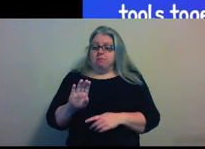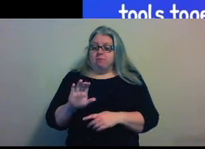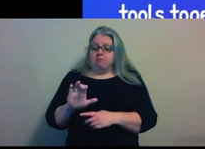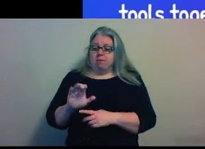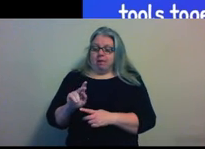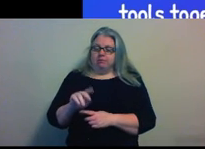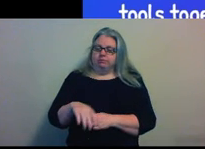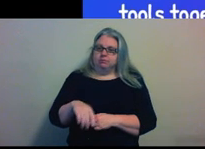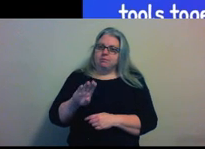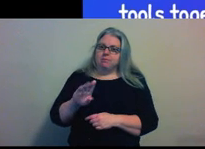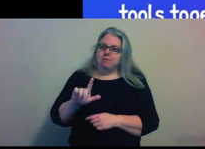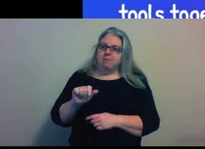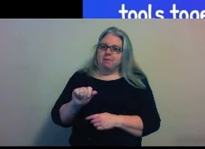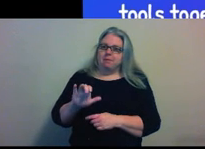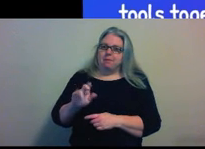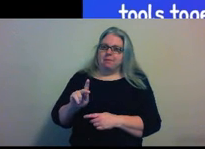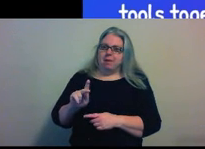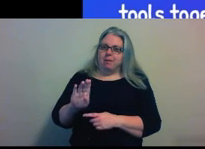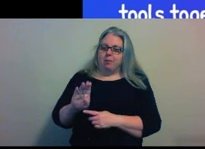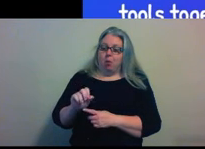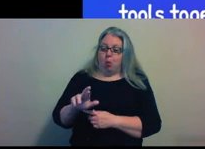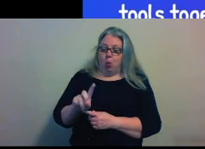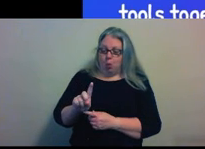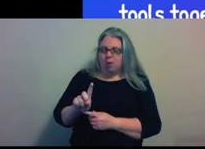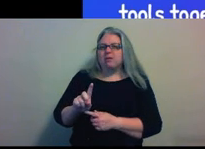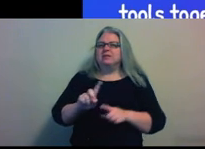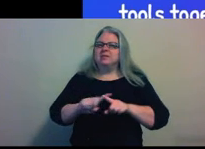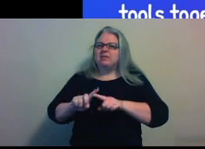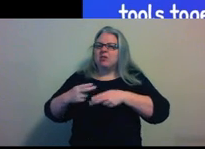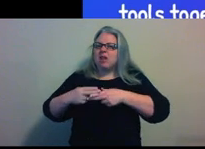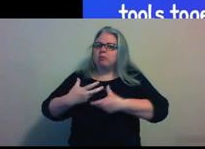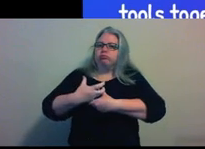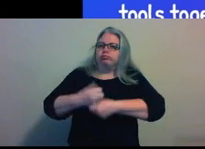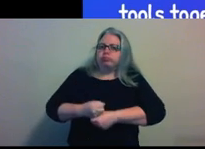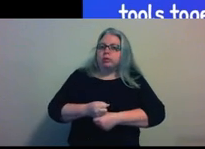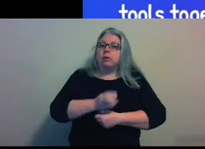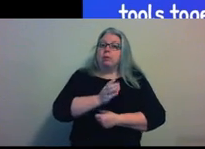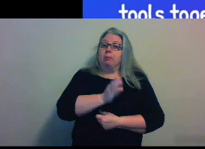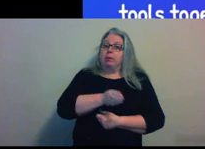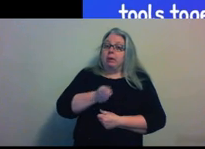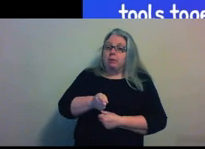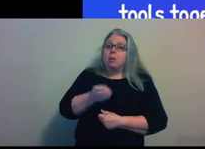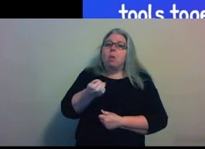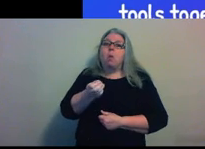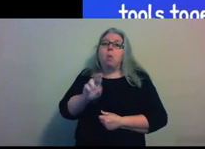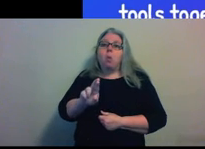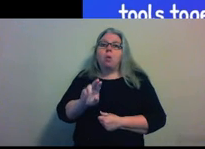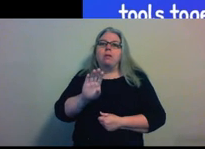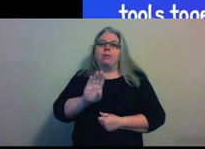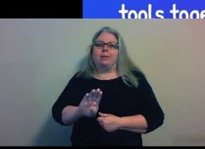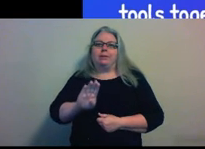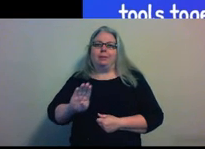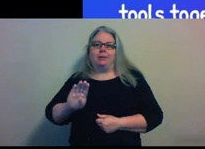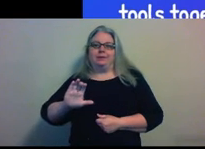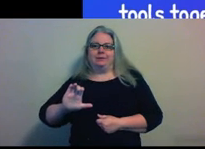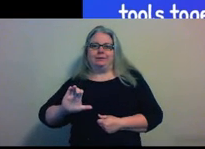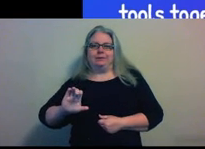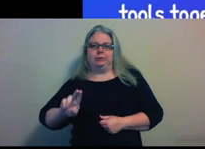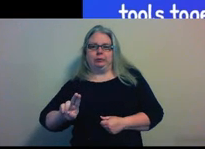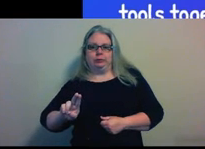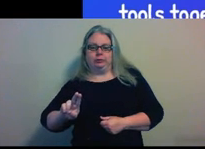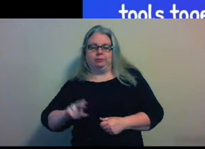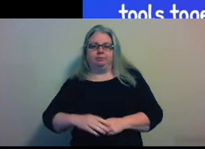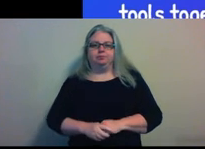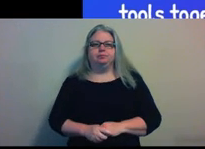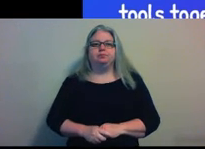Collaborate? You might hear it called Blackboard Collaborate or maybe even Blackboard Ultra. Just know that they're the exact same thing, just different names